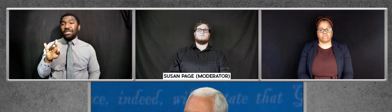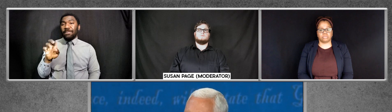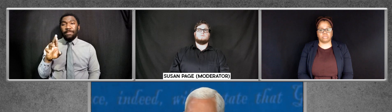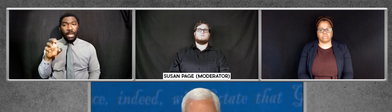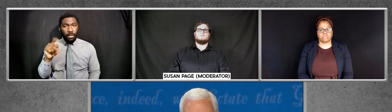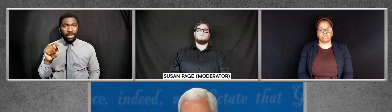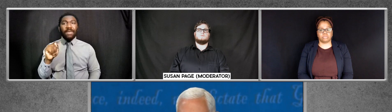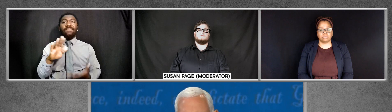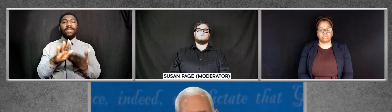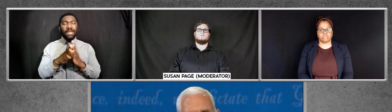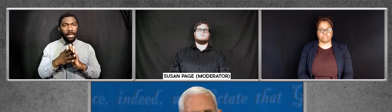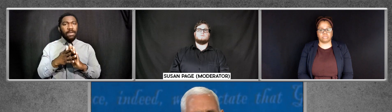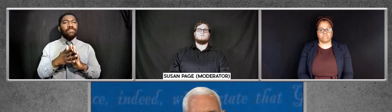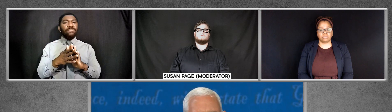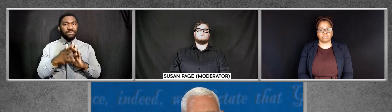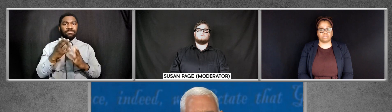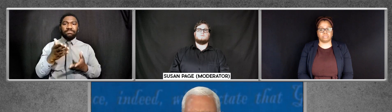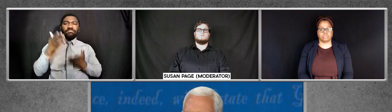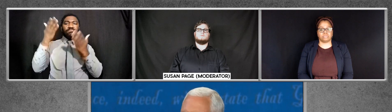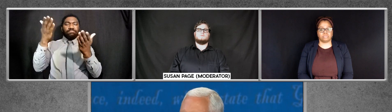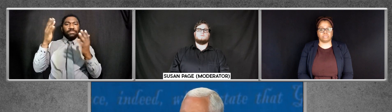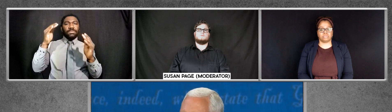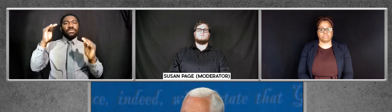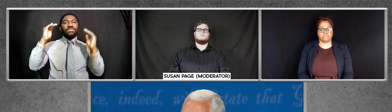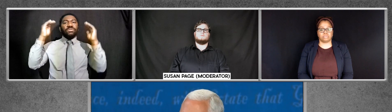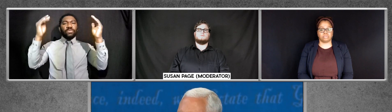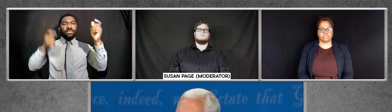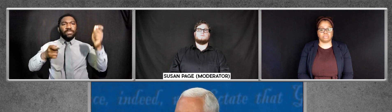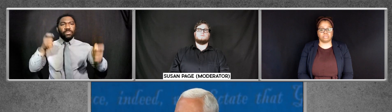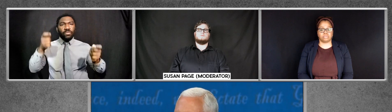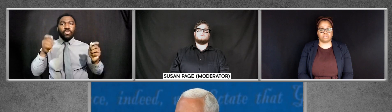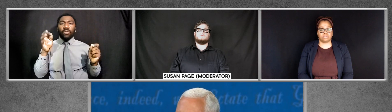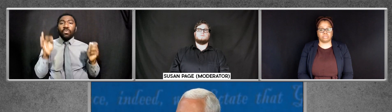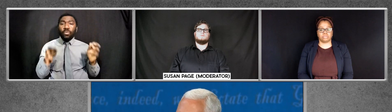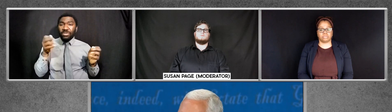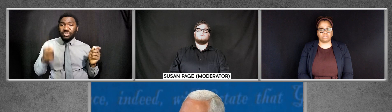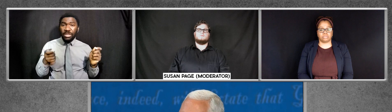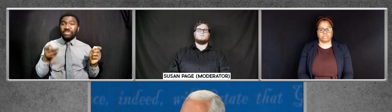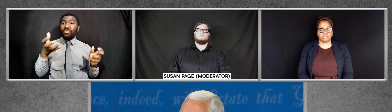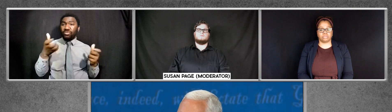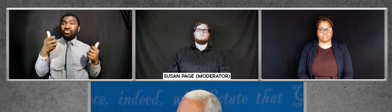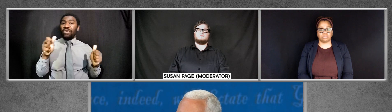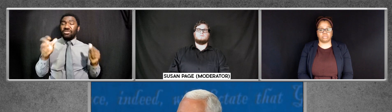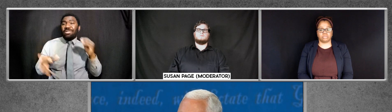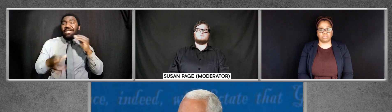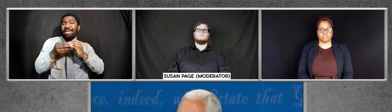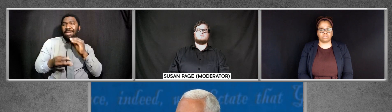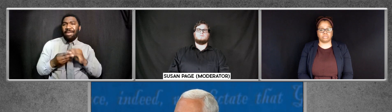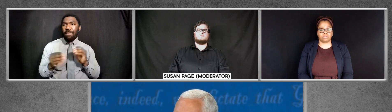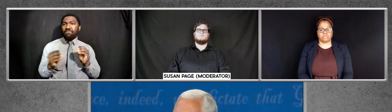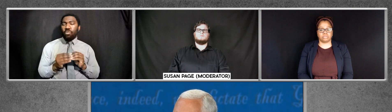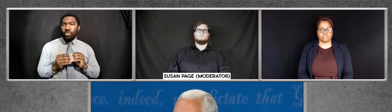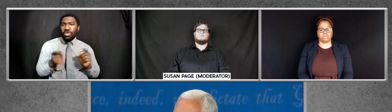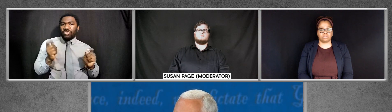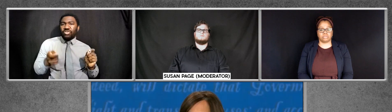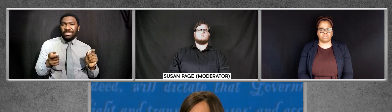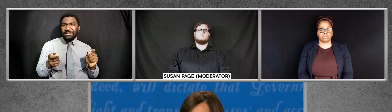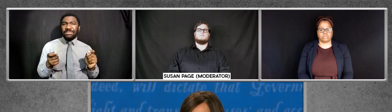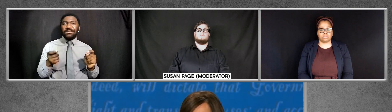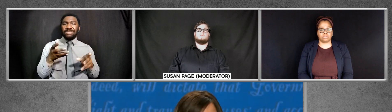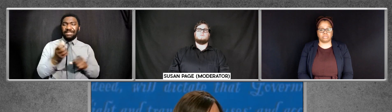and Joe Biden, if somehow you win this election, going to pack the Supreme Court to get your way? I'm so glad we went